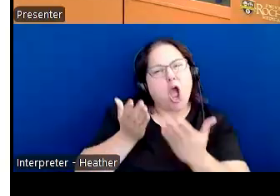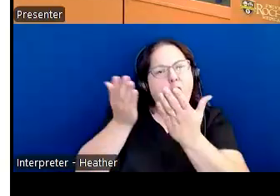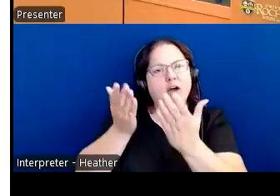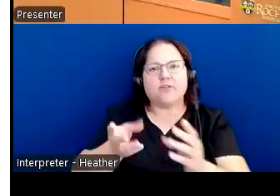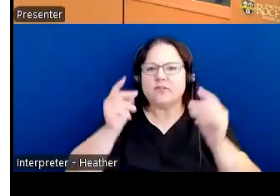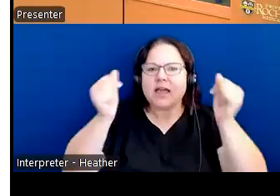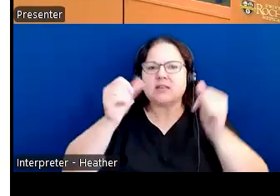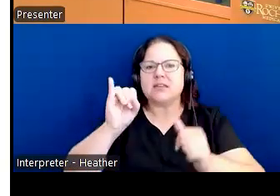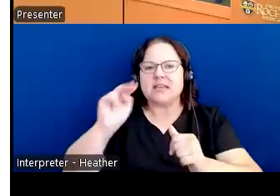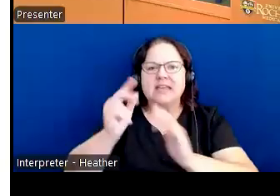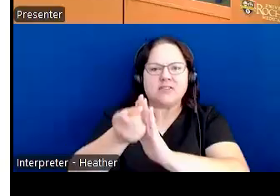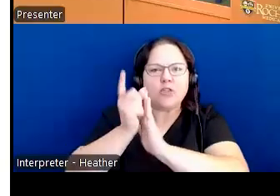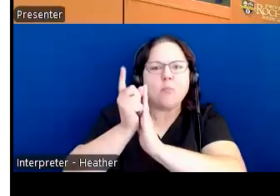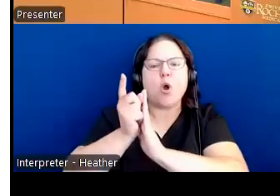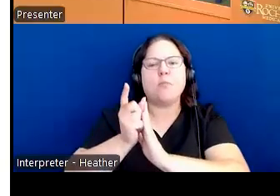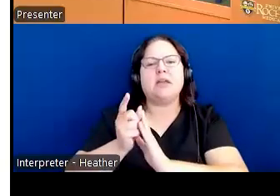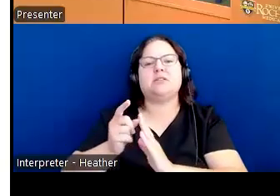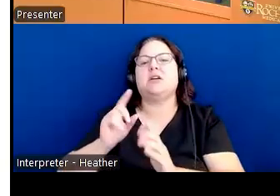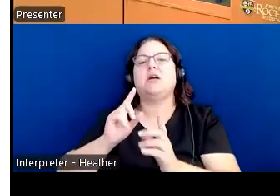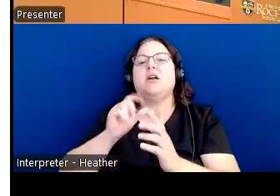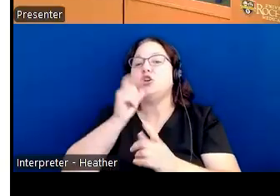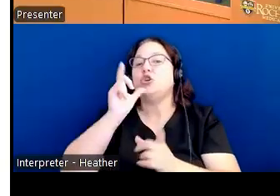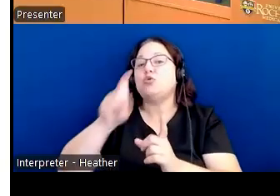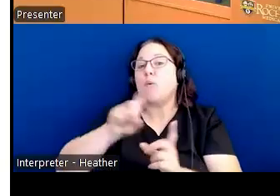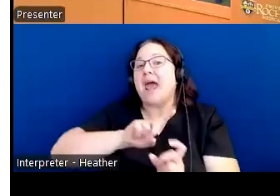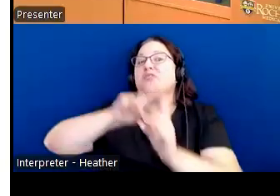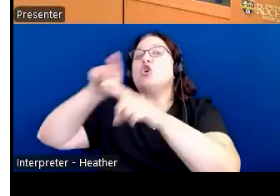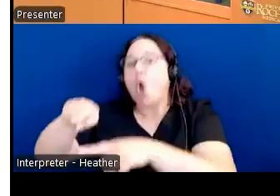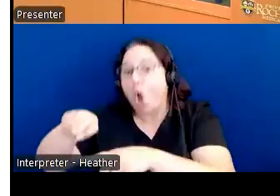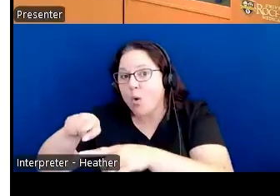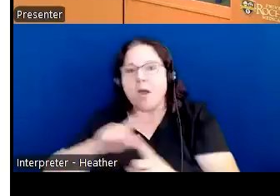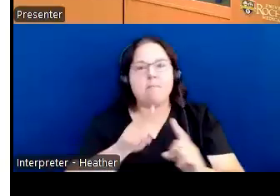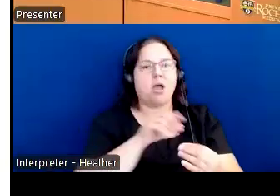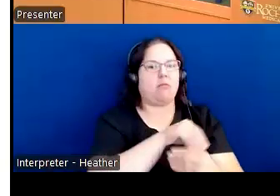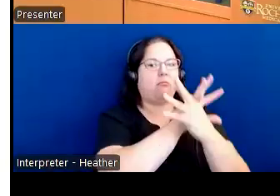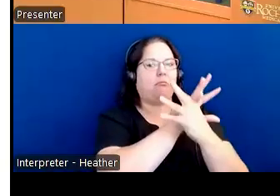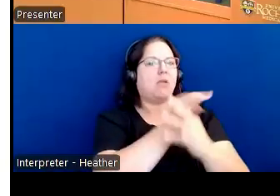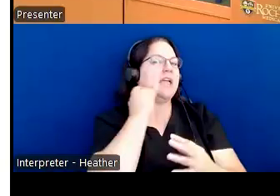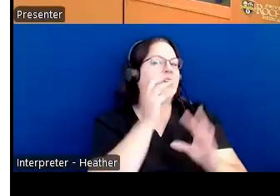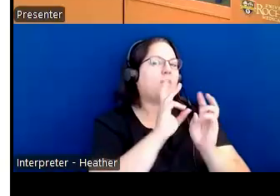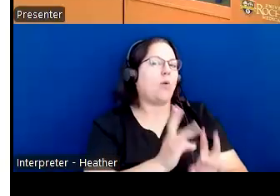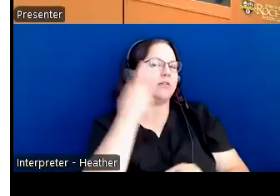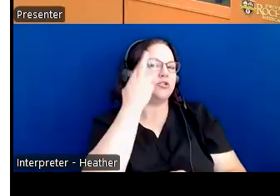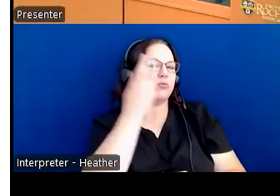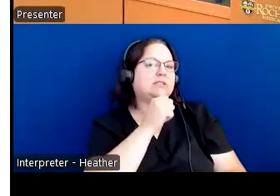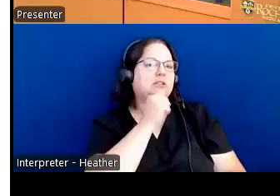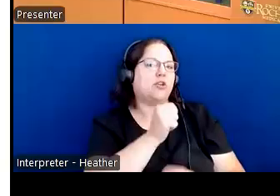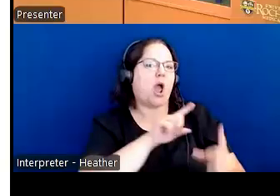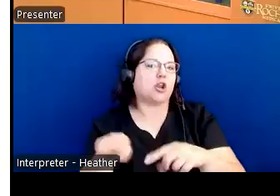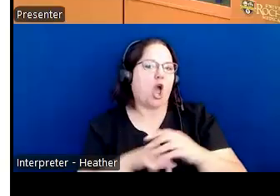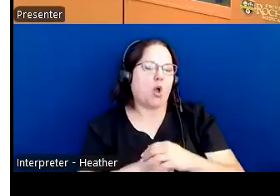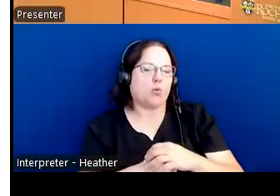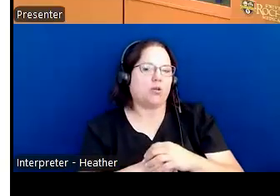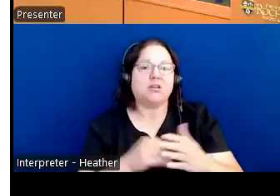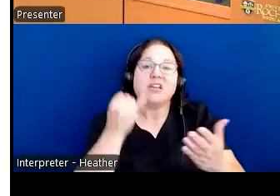moment option to convert to a telemedicine visit in the instance where weather is prohibitive in terms of patient travel? I did wonder about whether we